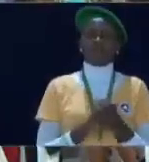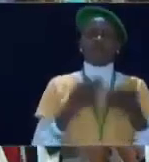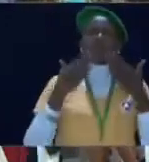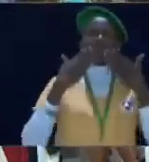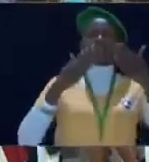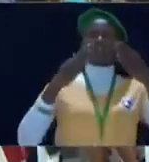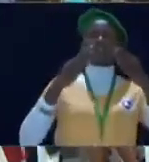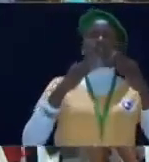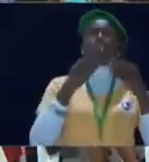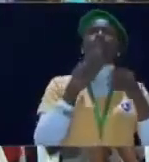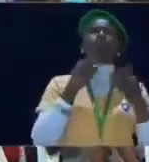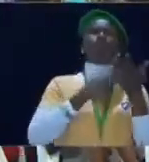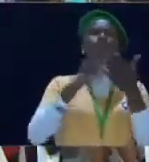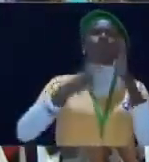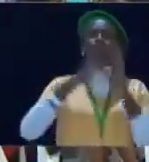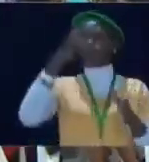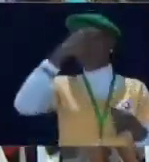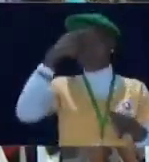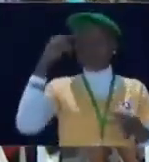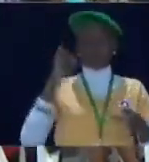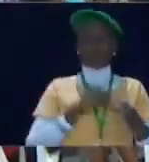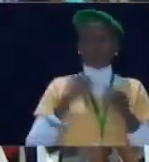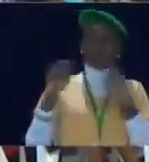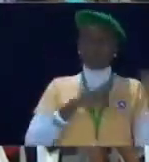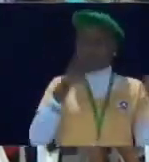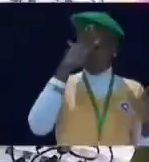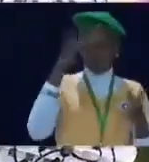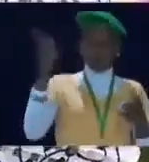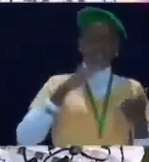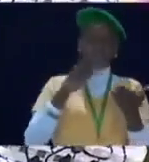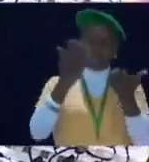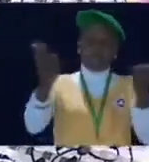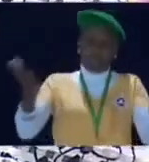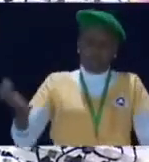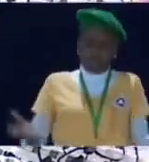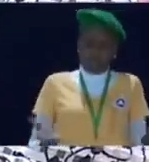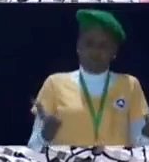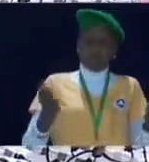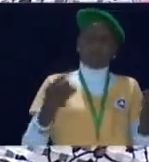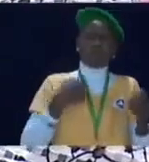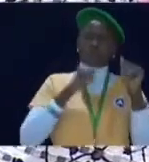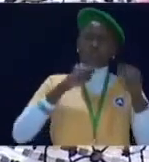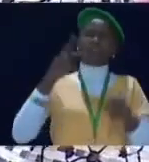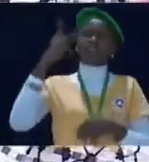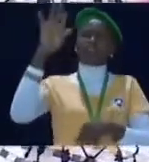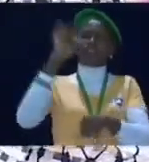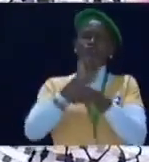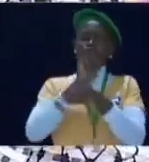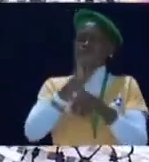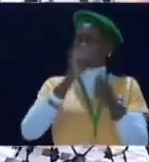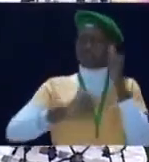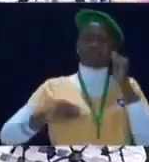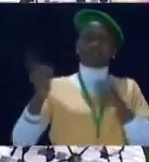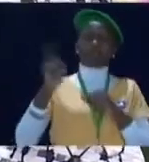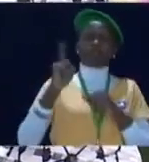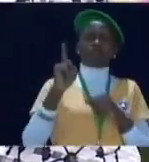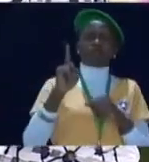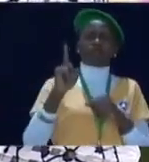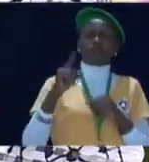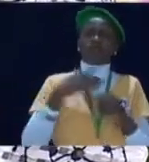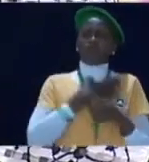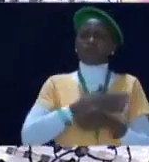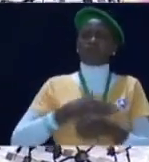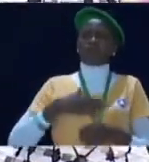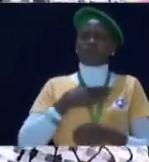Thank you, sweet Holy Spirit, because I already know you are here. We can see your work everywhere.